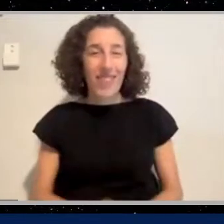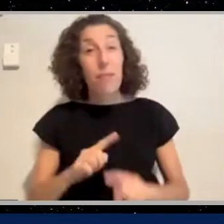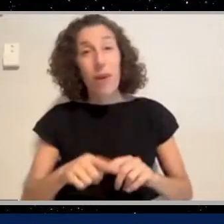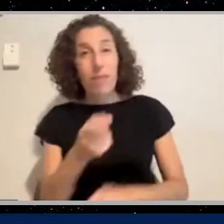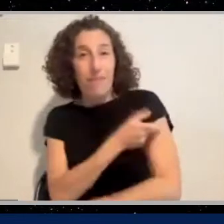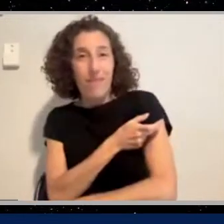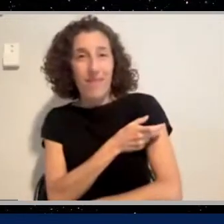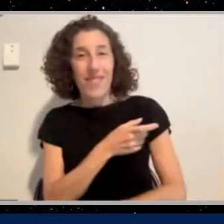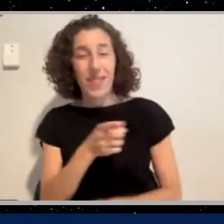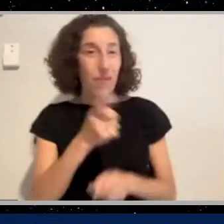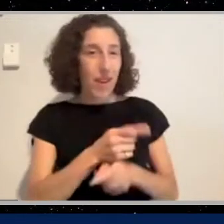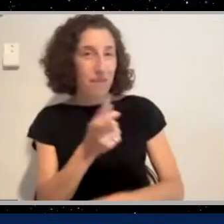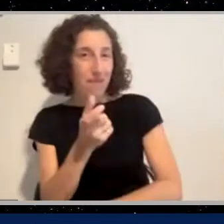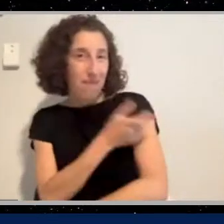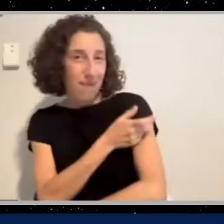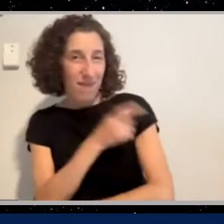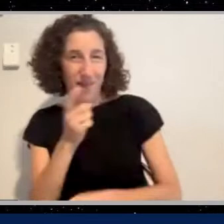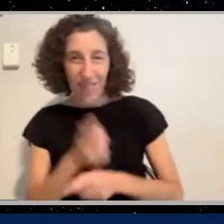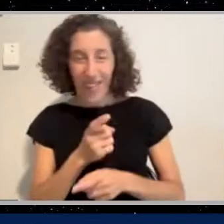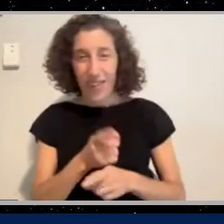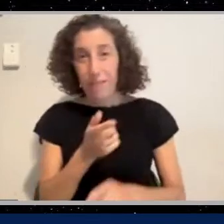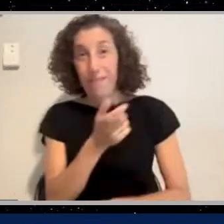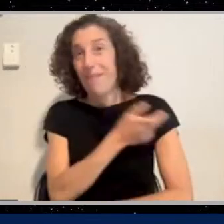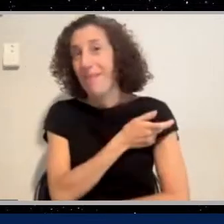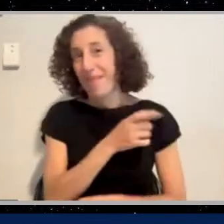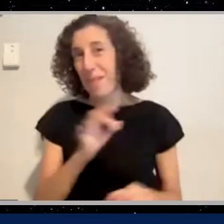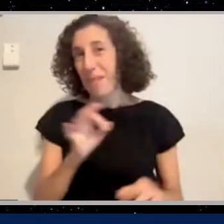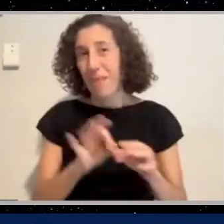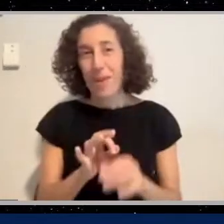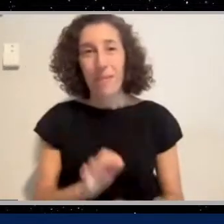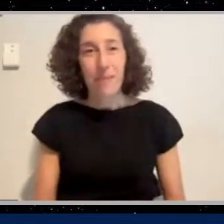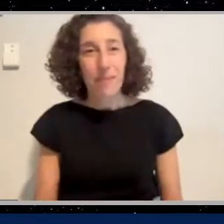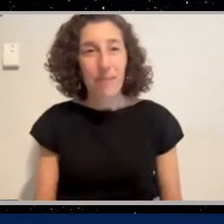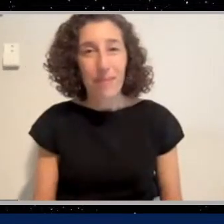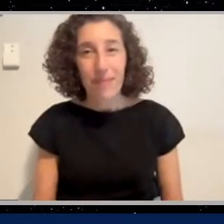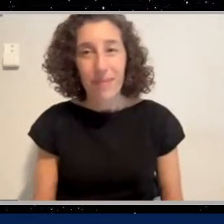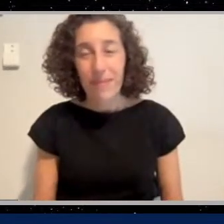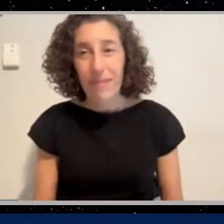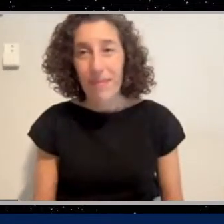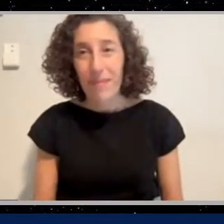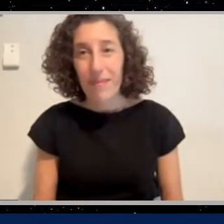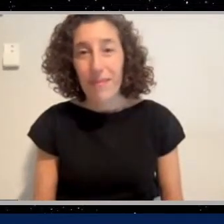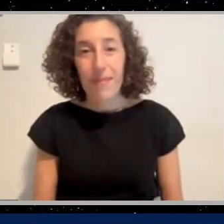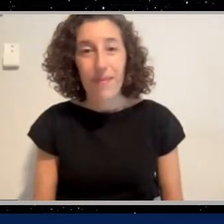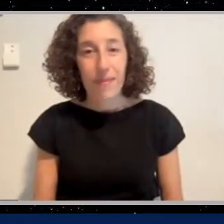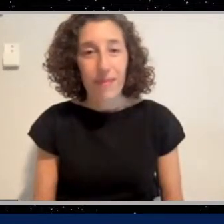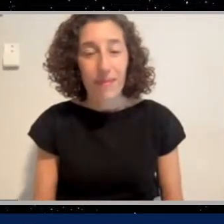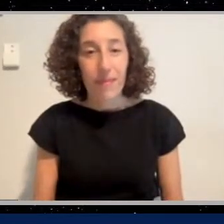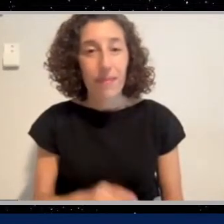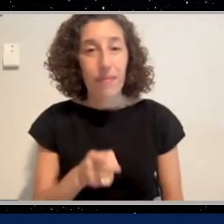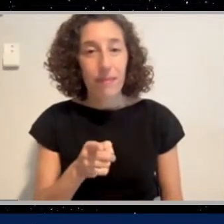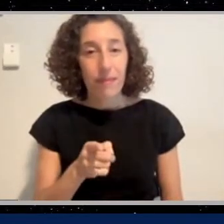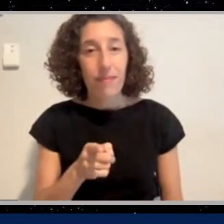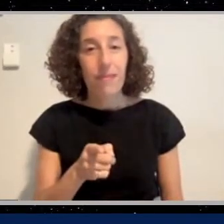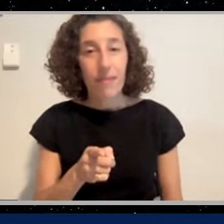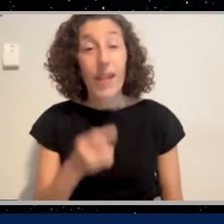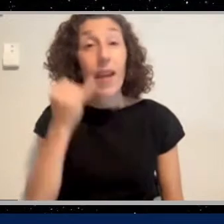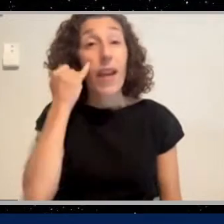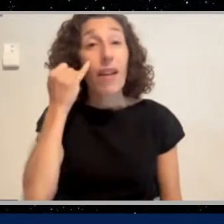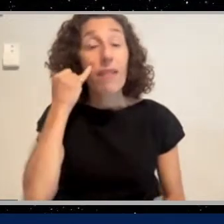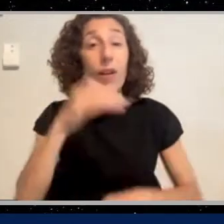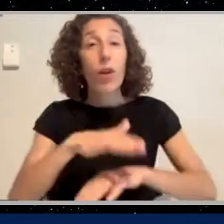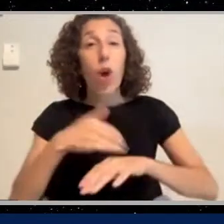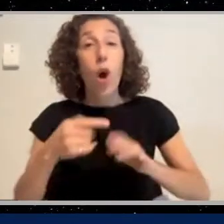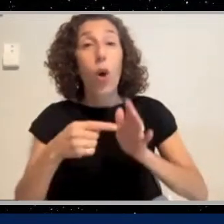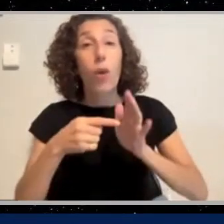That's what matters. Yeah. Yeah. If I had to Oh. pick a call sign, I'd probably go with something like puns, because just that's how many bad jokes I make.